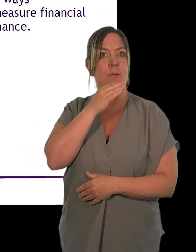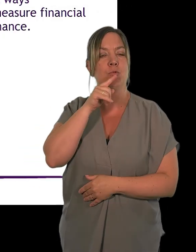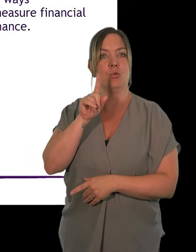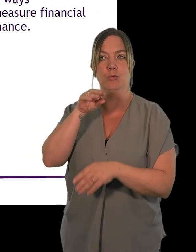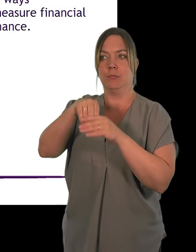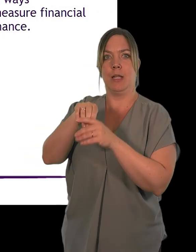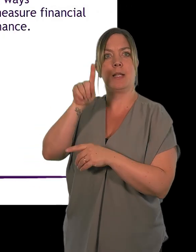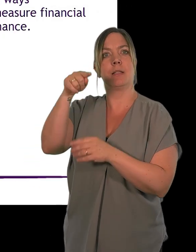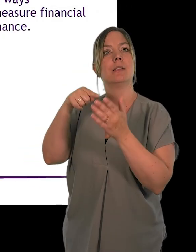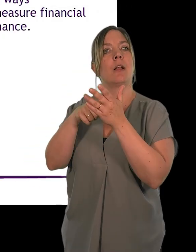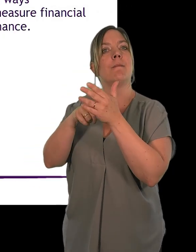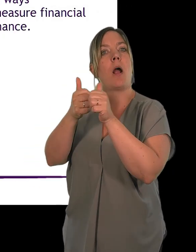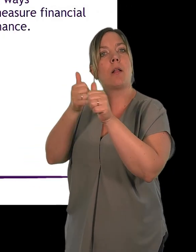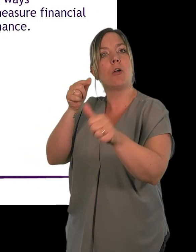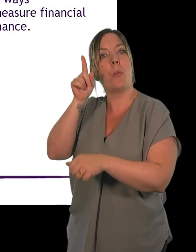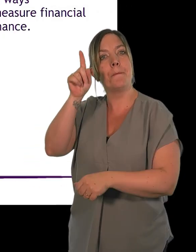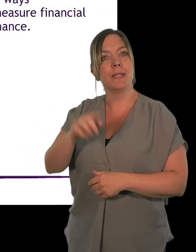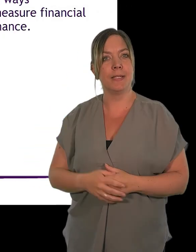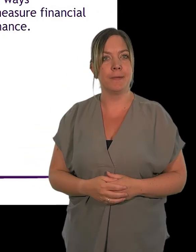in Technovara.